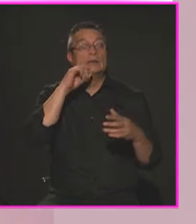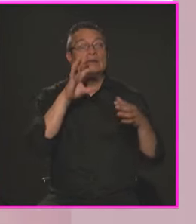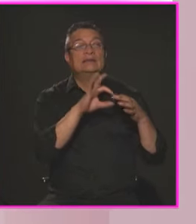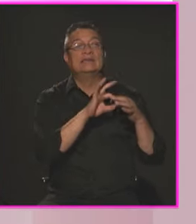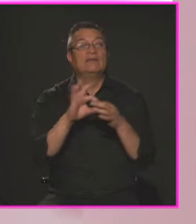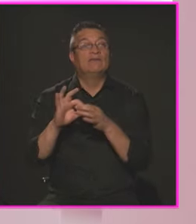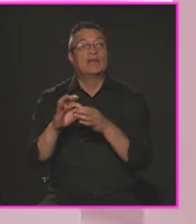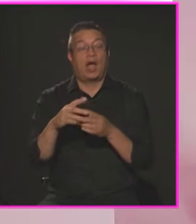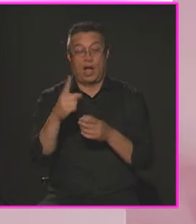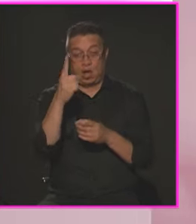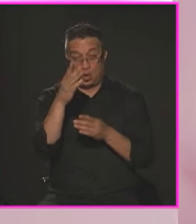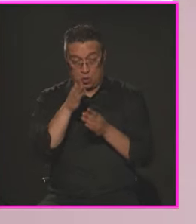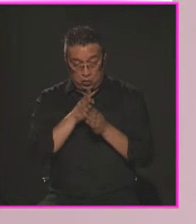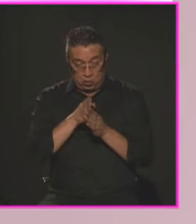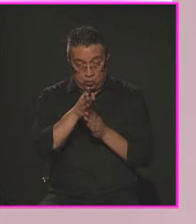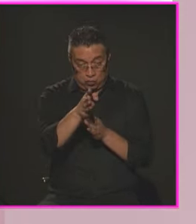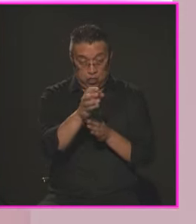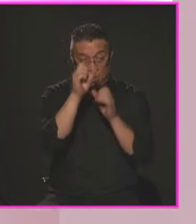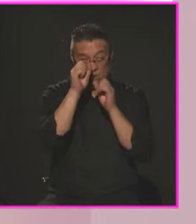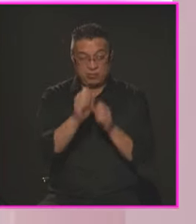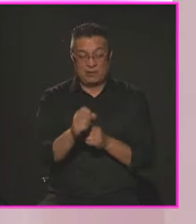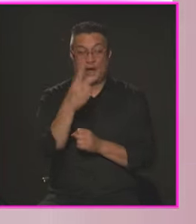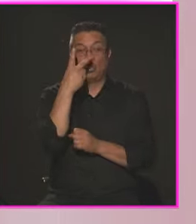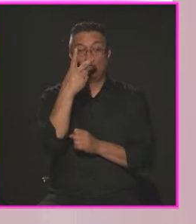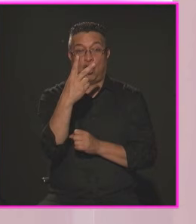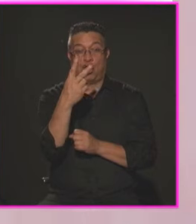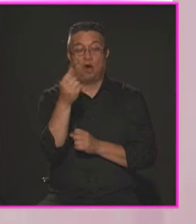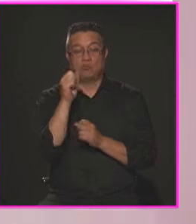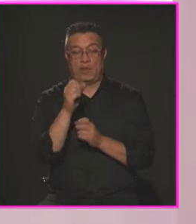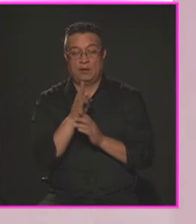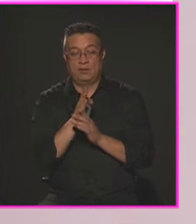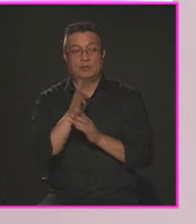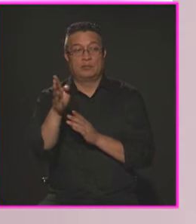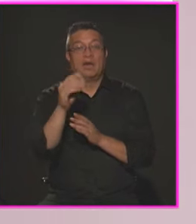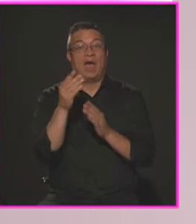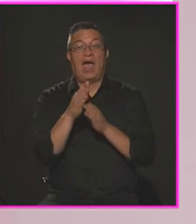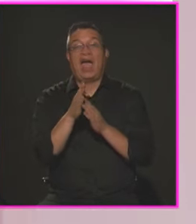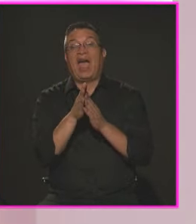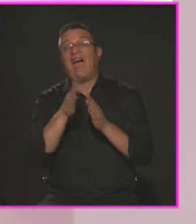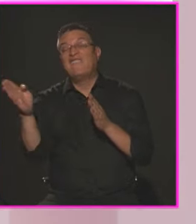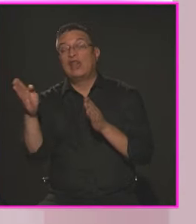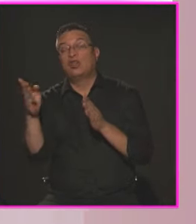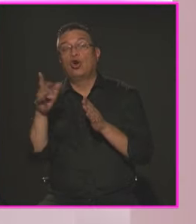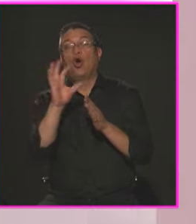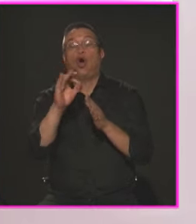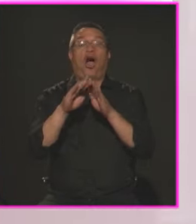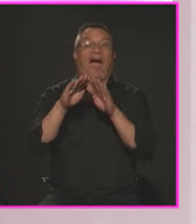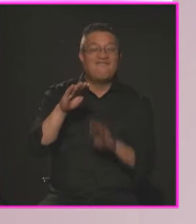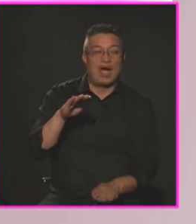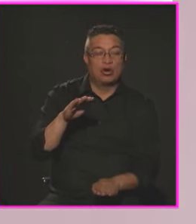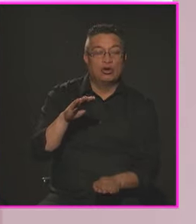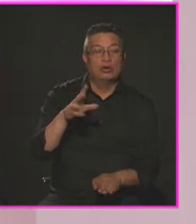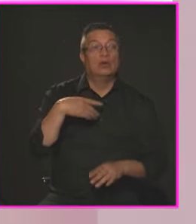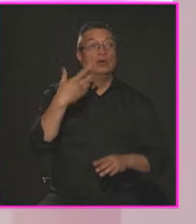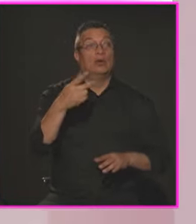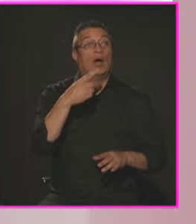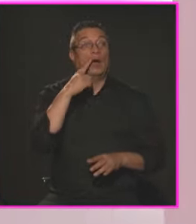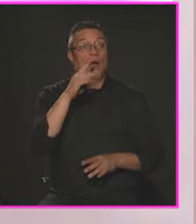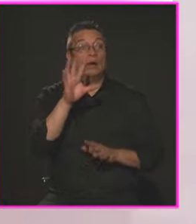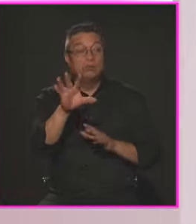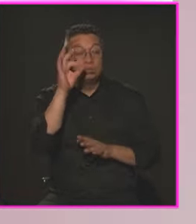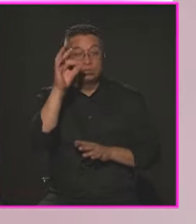two values, which we now call spin up and spin down. In fact, it was discovered later that it is a spin of the electron